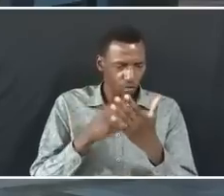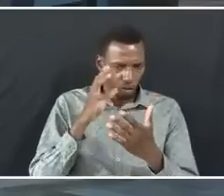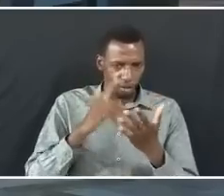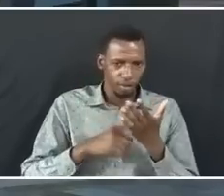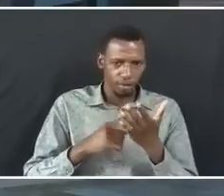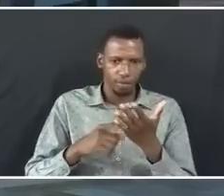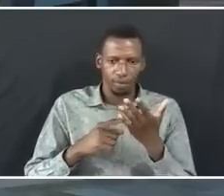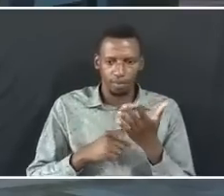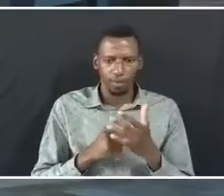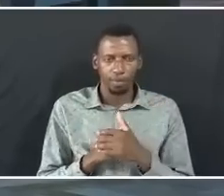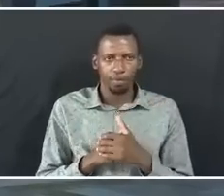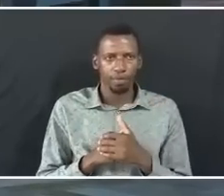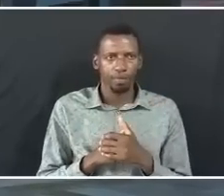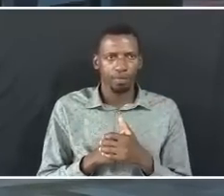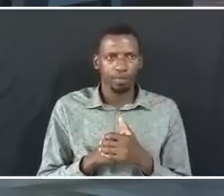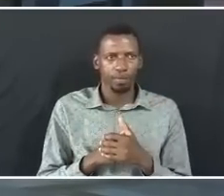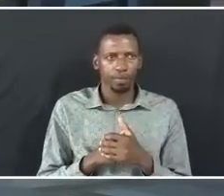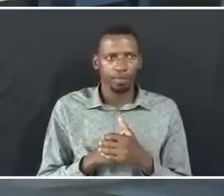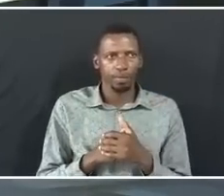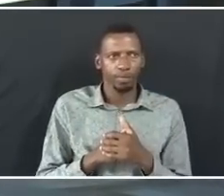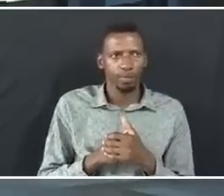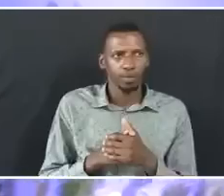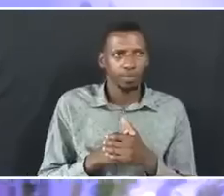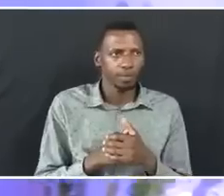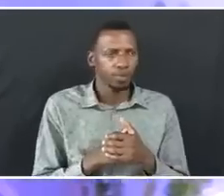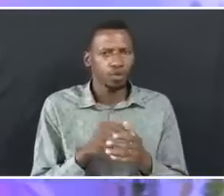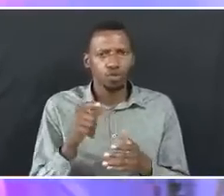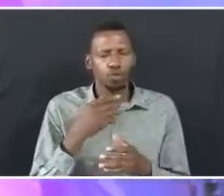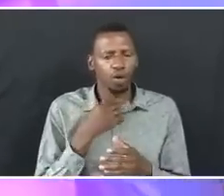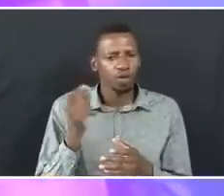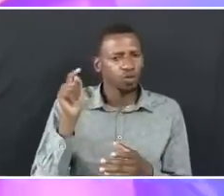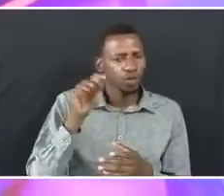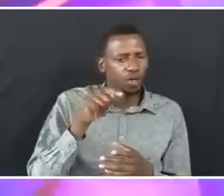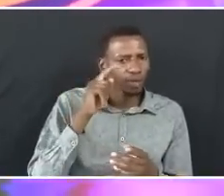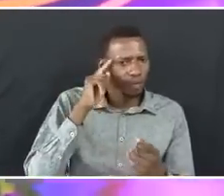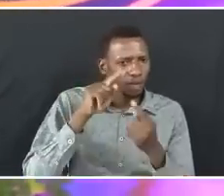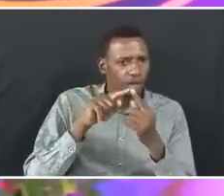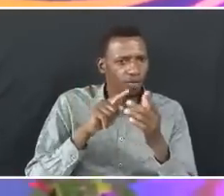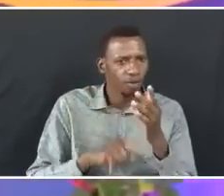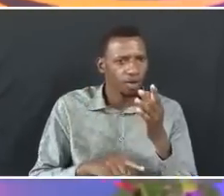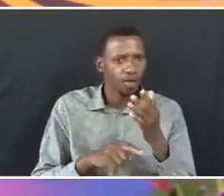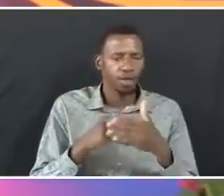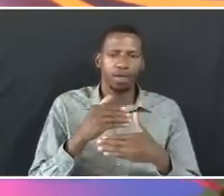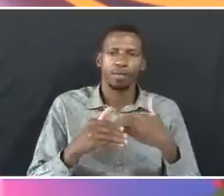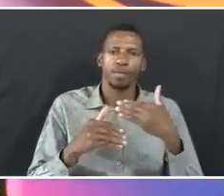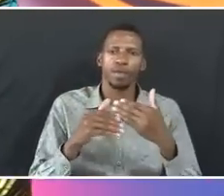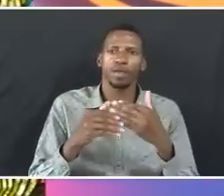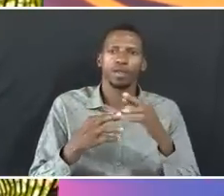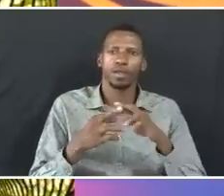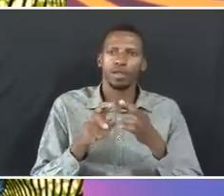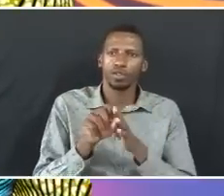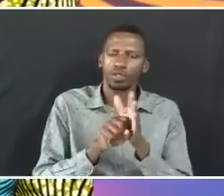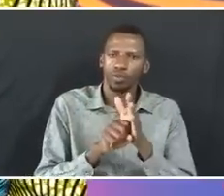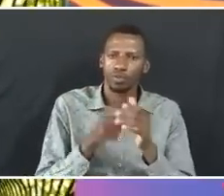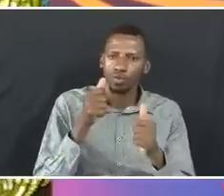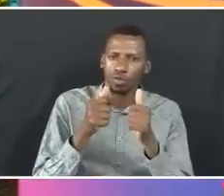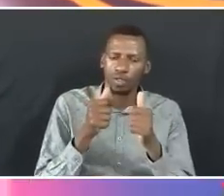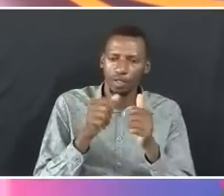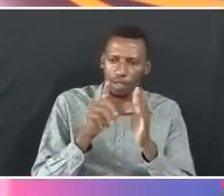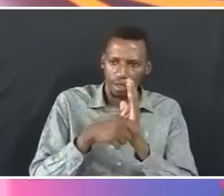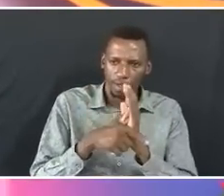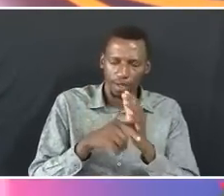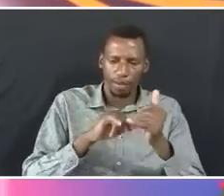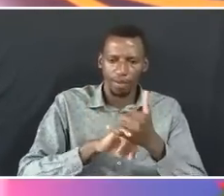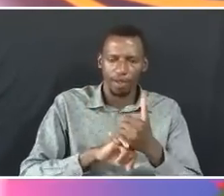I asked them, why do you have these dinners? Say, one is to build relationships that would culminate in marriage. Which group is this? These